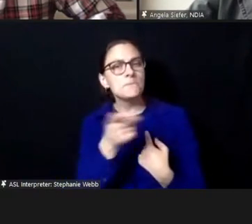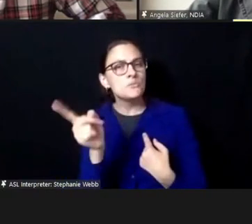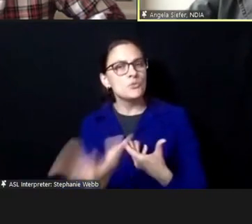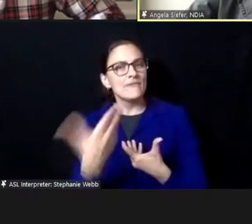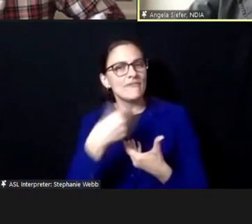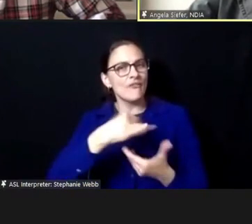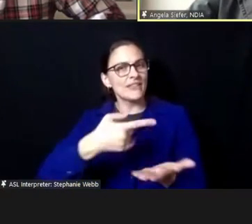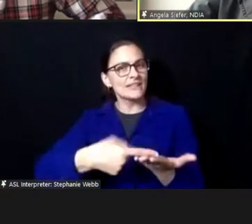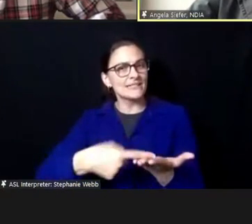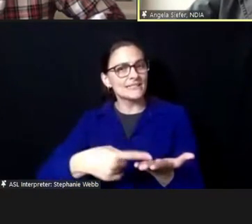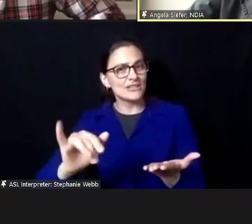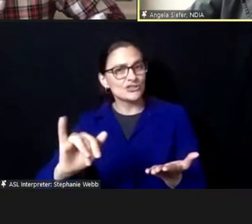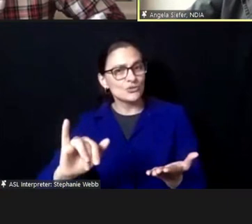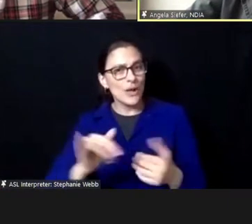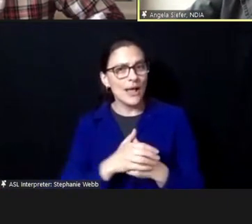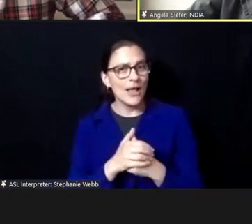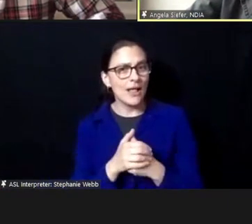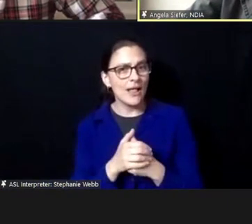Languages. Oh,